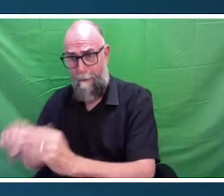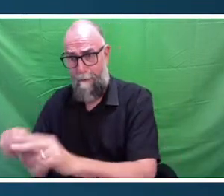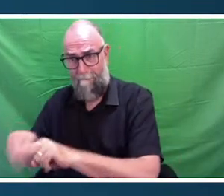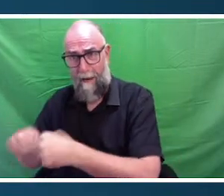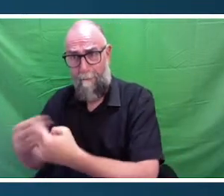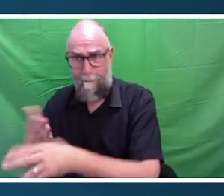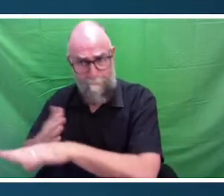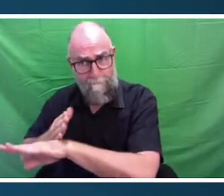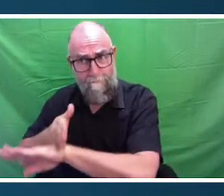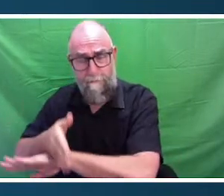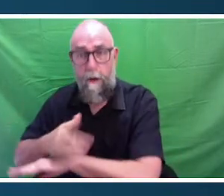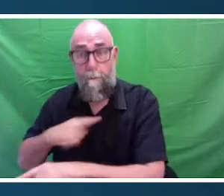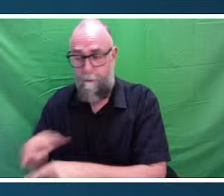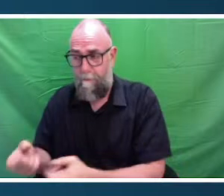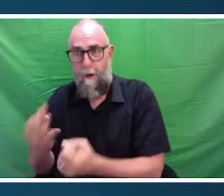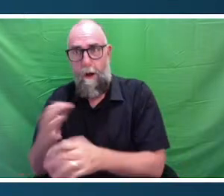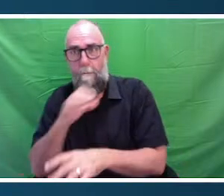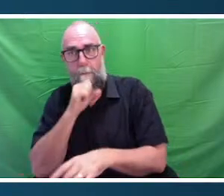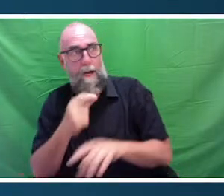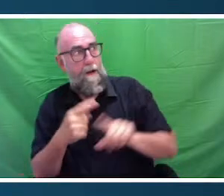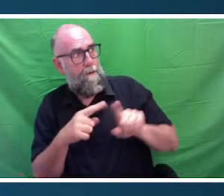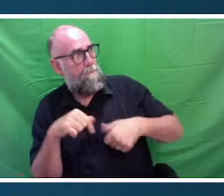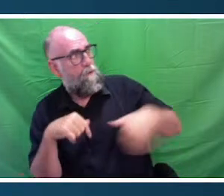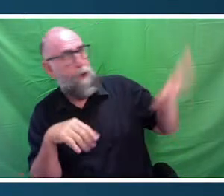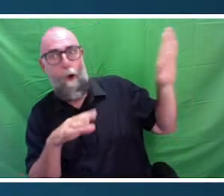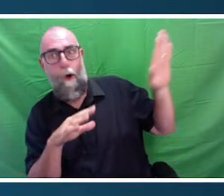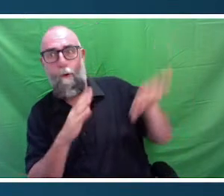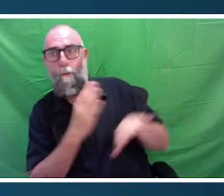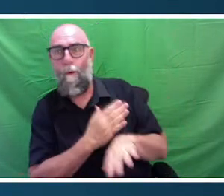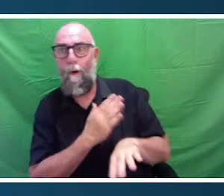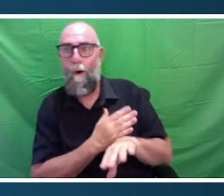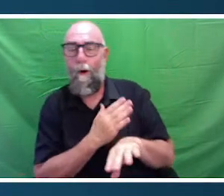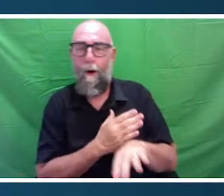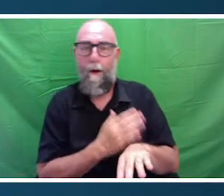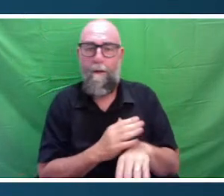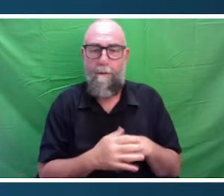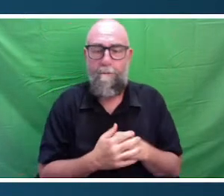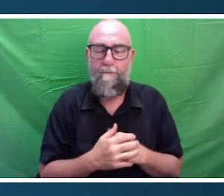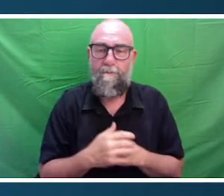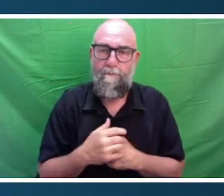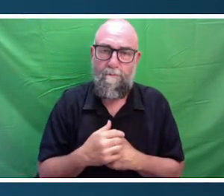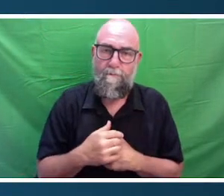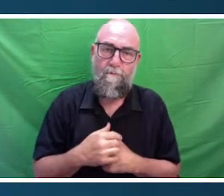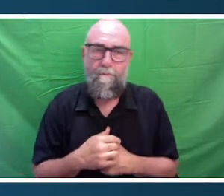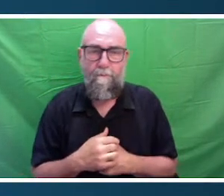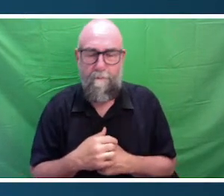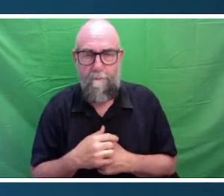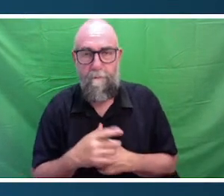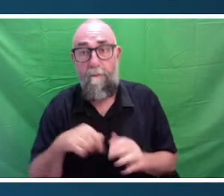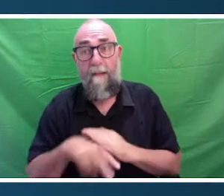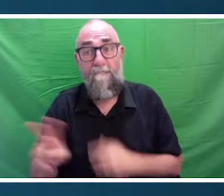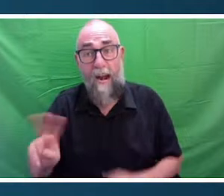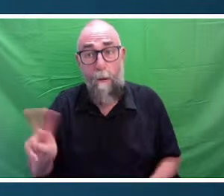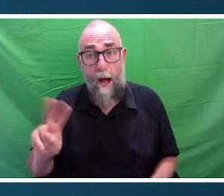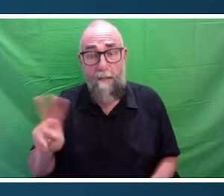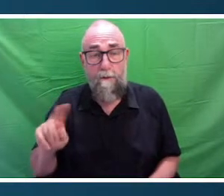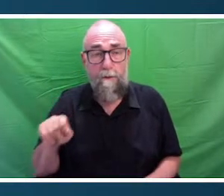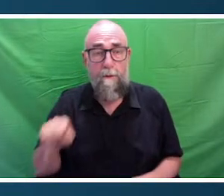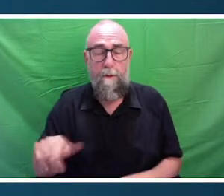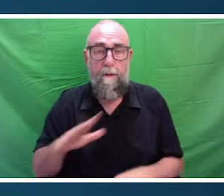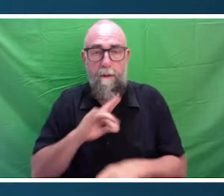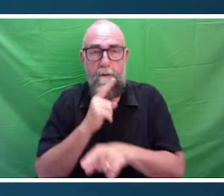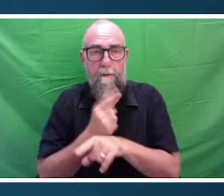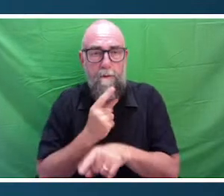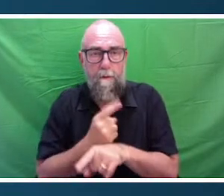to the absence of the workers. There's a key community informant in Vanuatu who flagged the issues